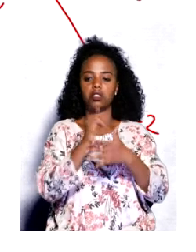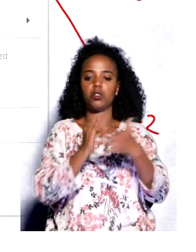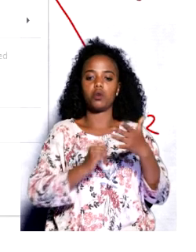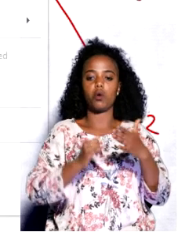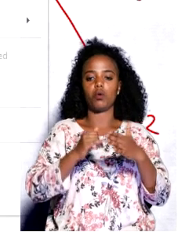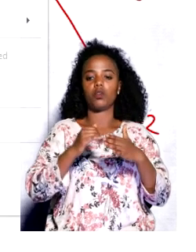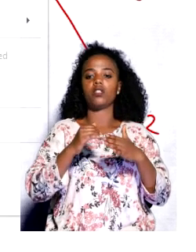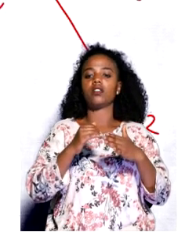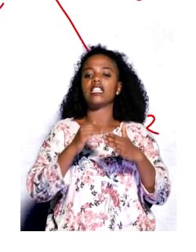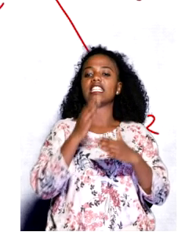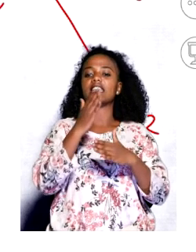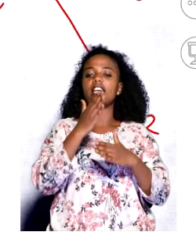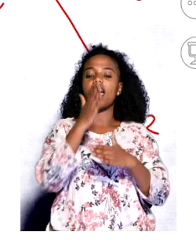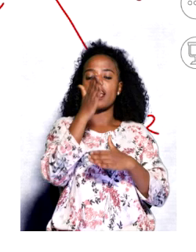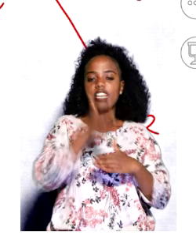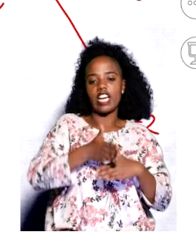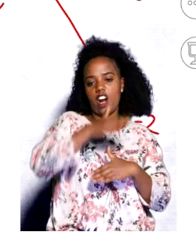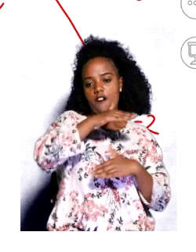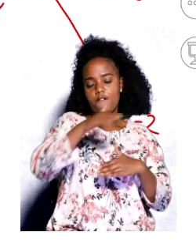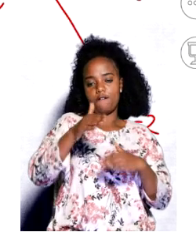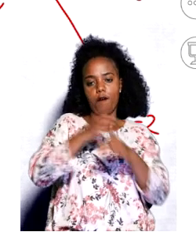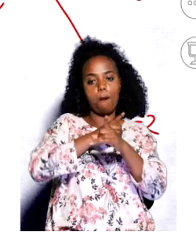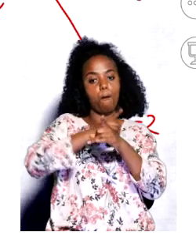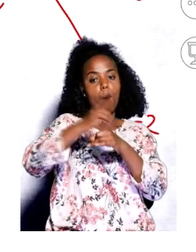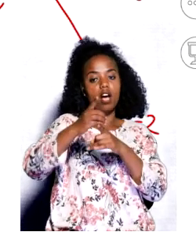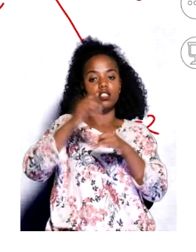this line. It passes through.